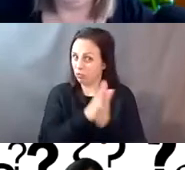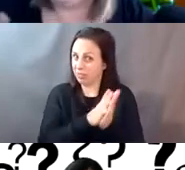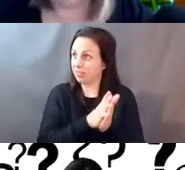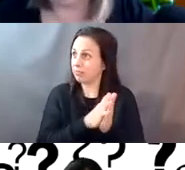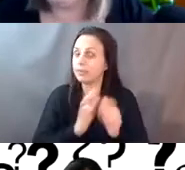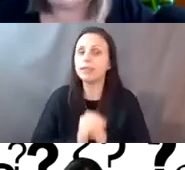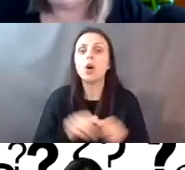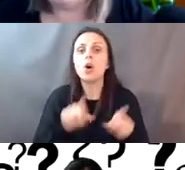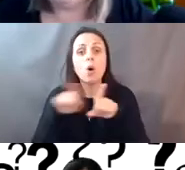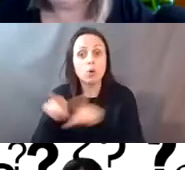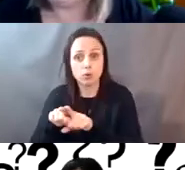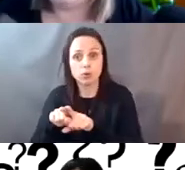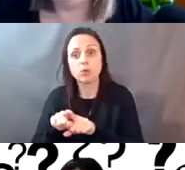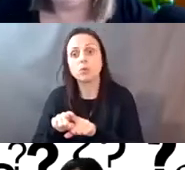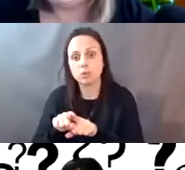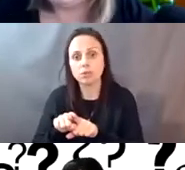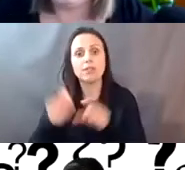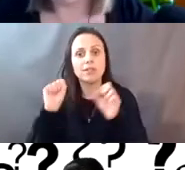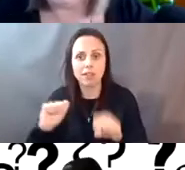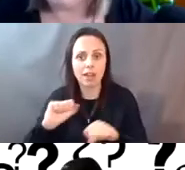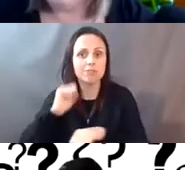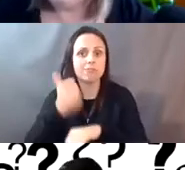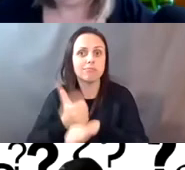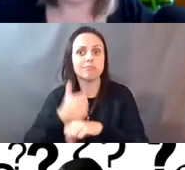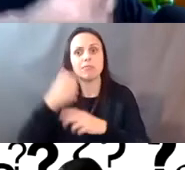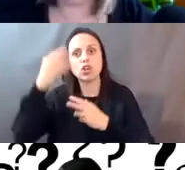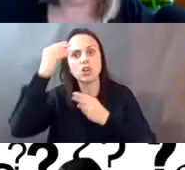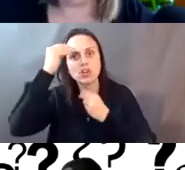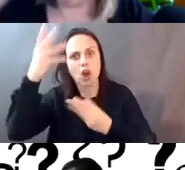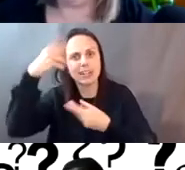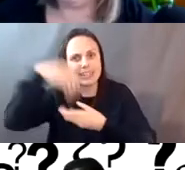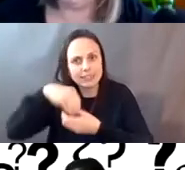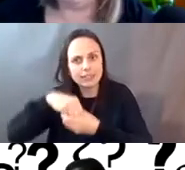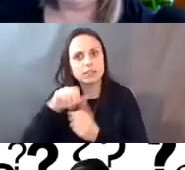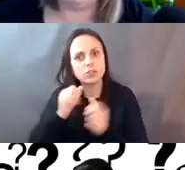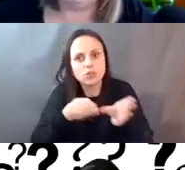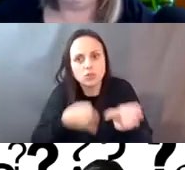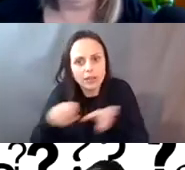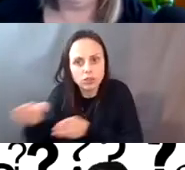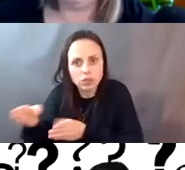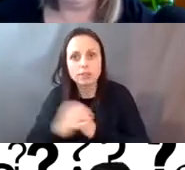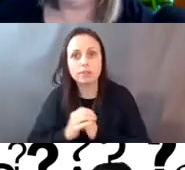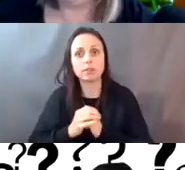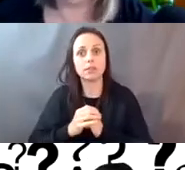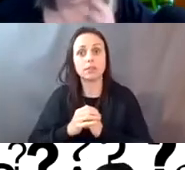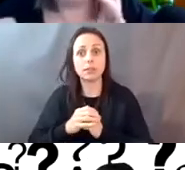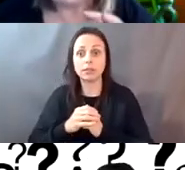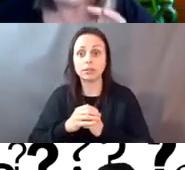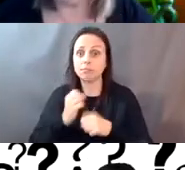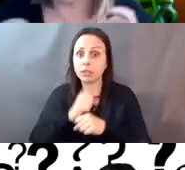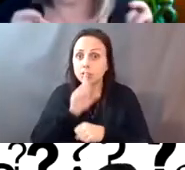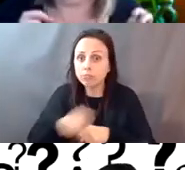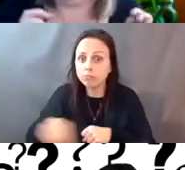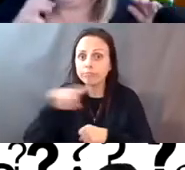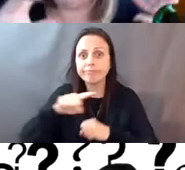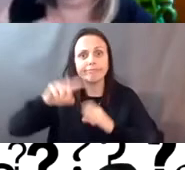to craft like a content strategy to make sure that you're creating things